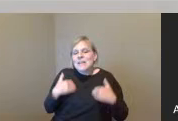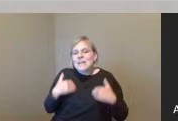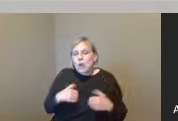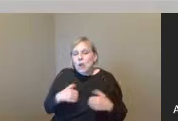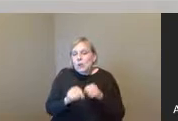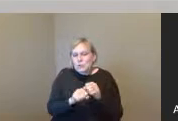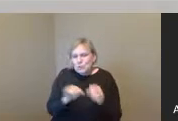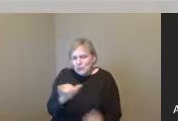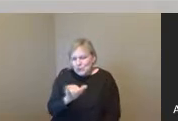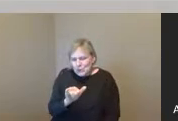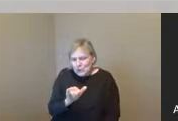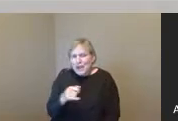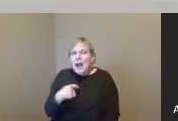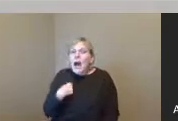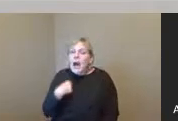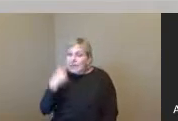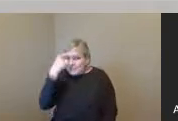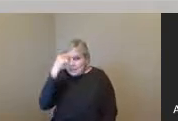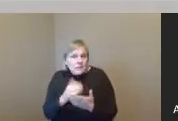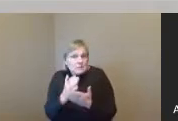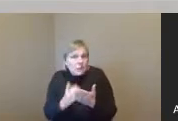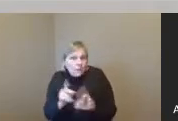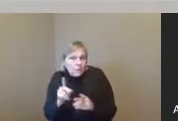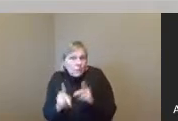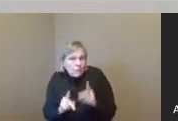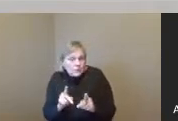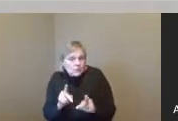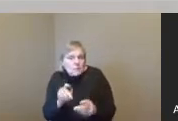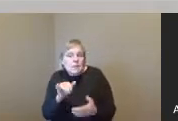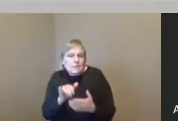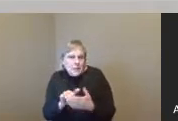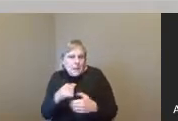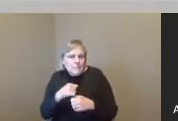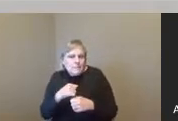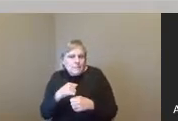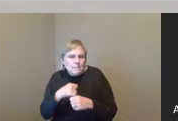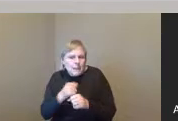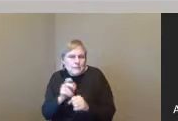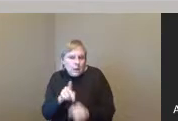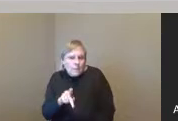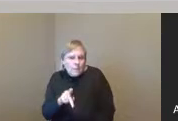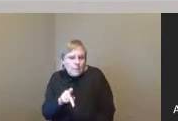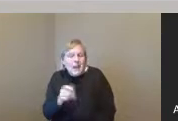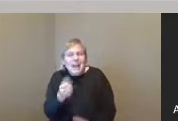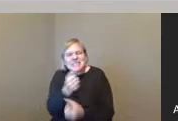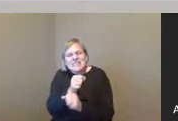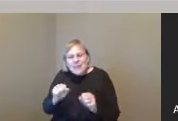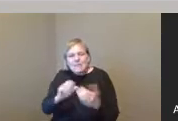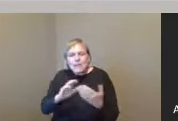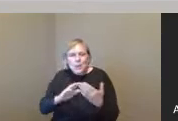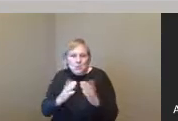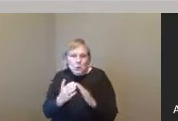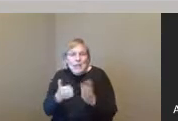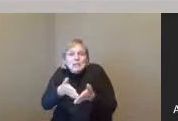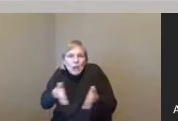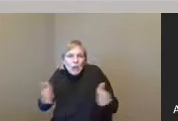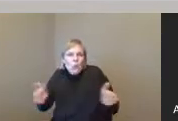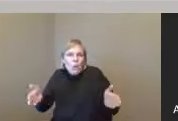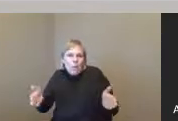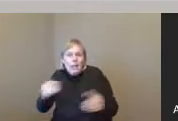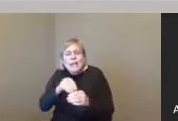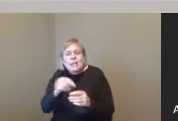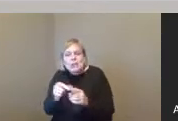that also, I think for some folks that also makes up a safe community in general in terms